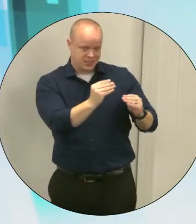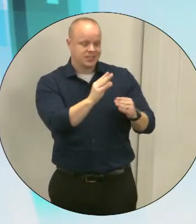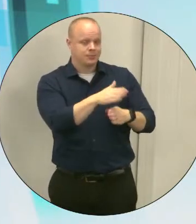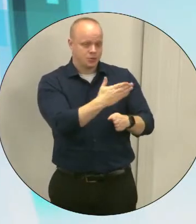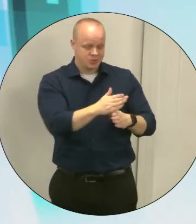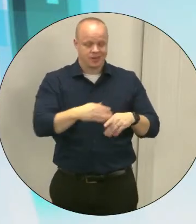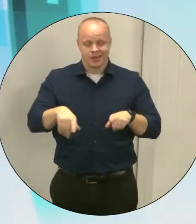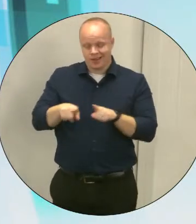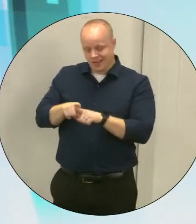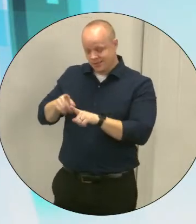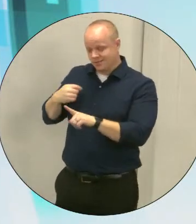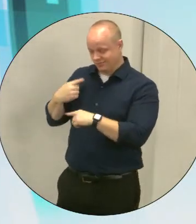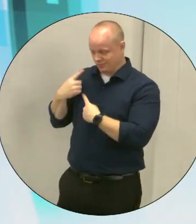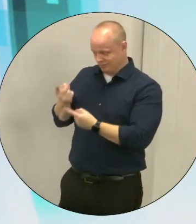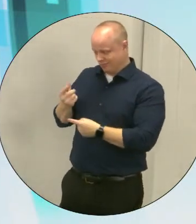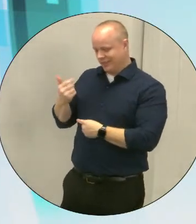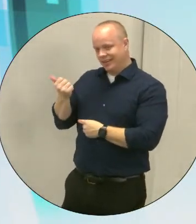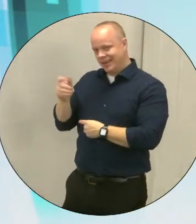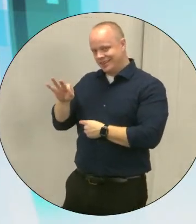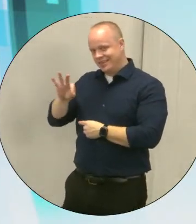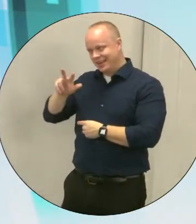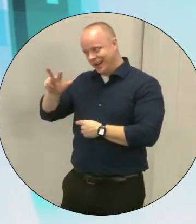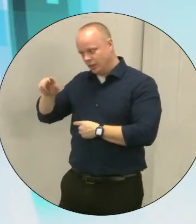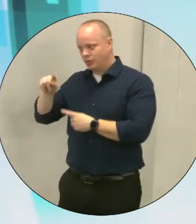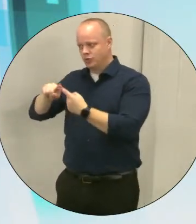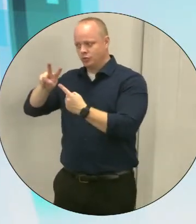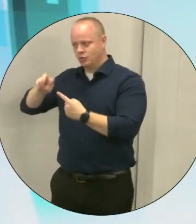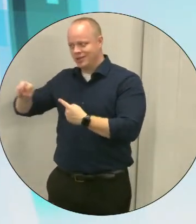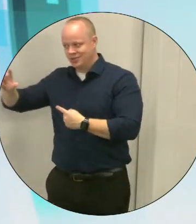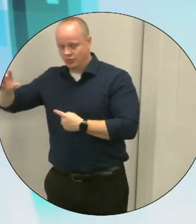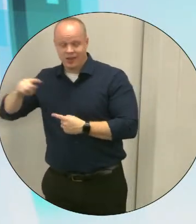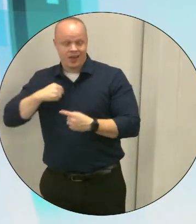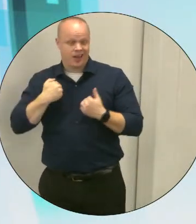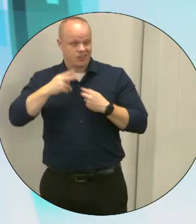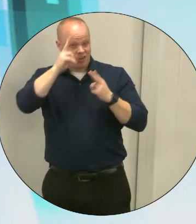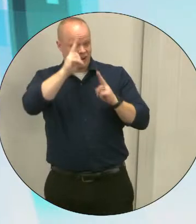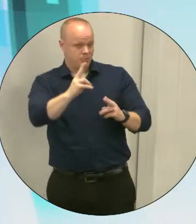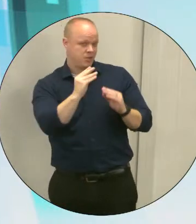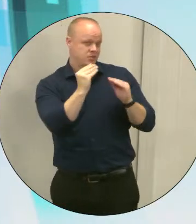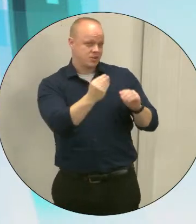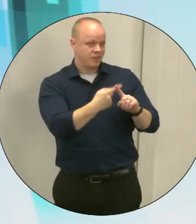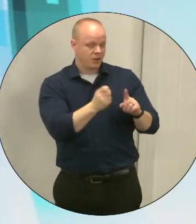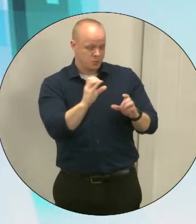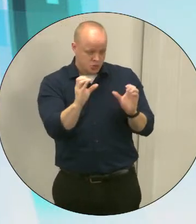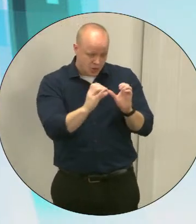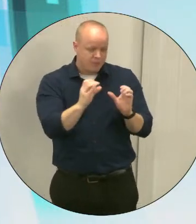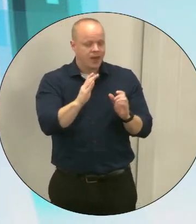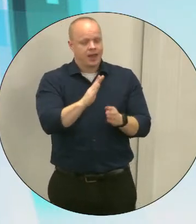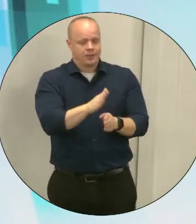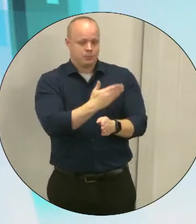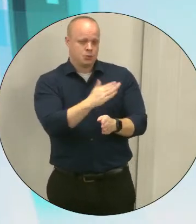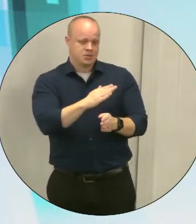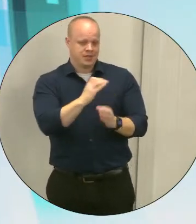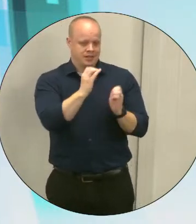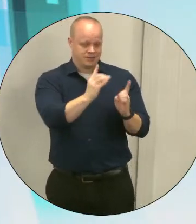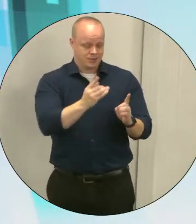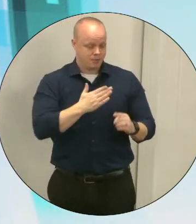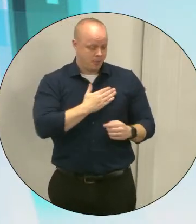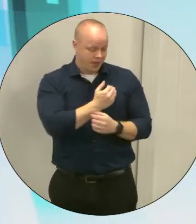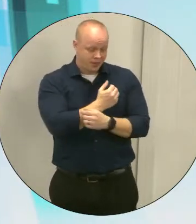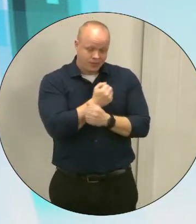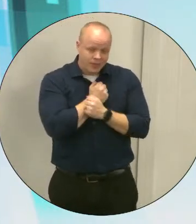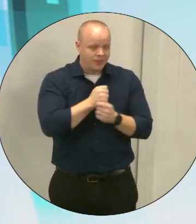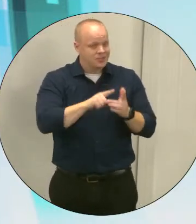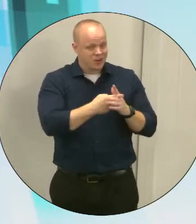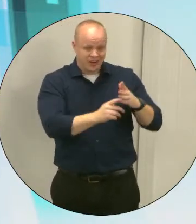music education from 1993 to 2003, I've had the honor of being taught by certified music educators. My love of music started in elementary music,